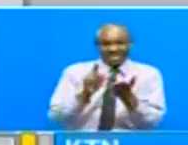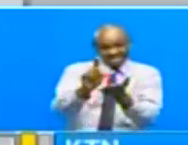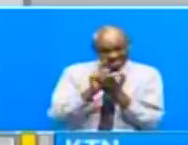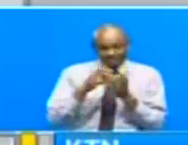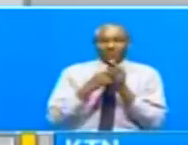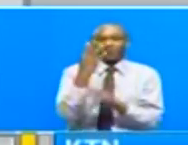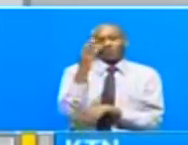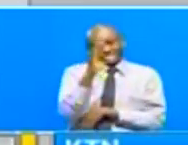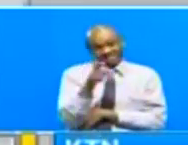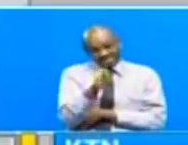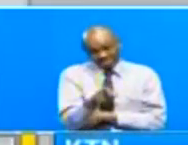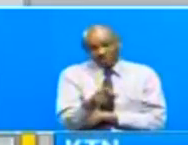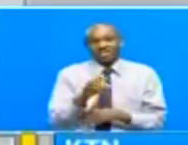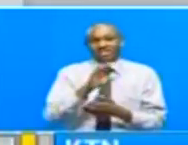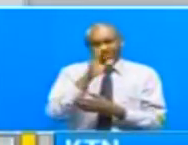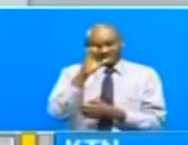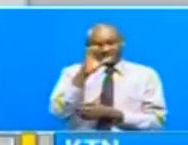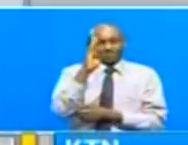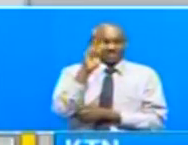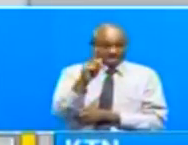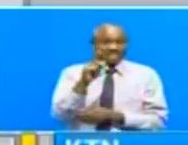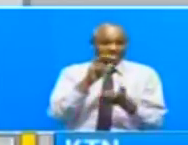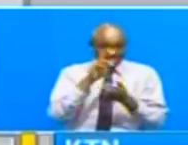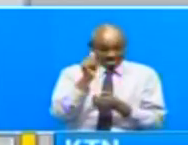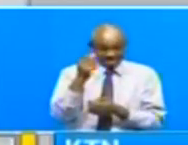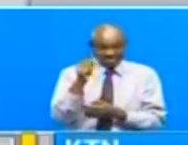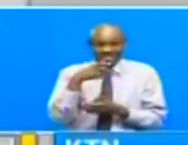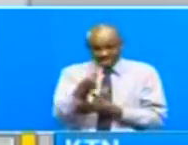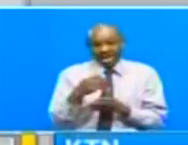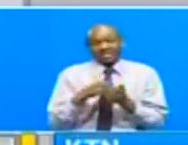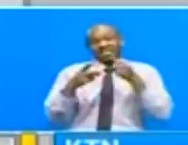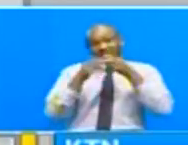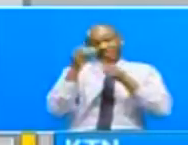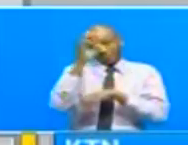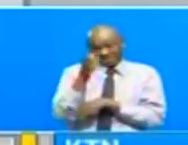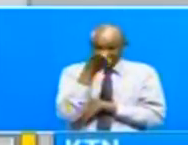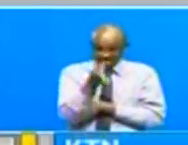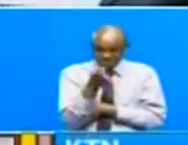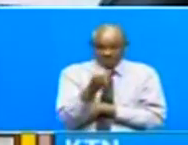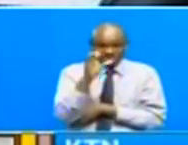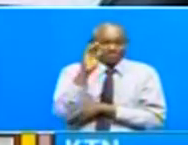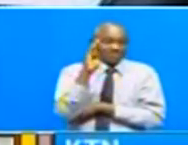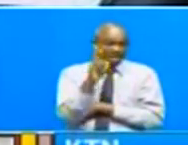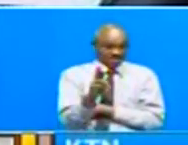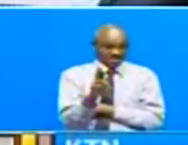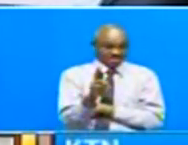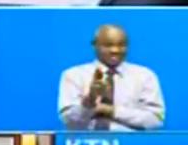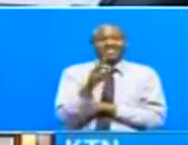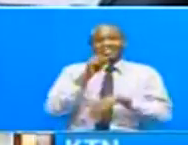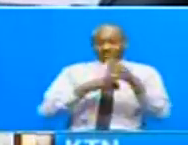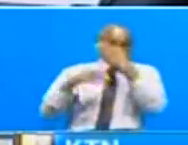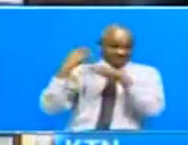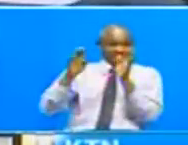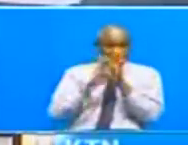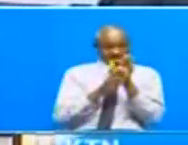4 percentage points over the central bank rate and deposit rate at 70% of the benchmark CBR. But just like the previous bill,